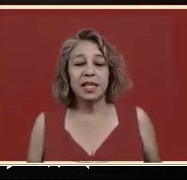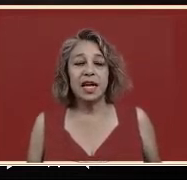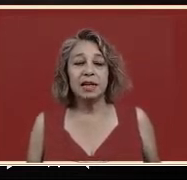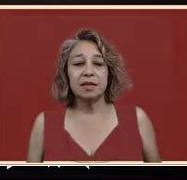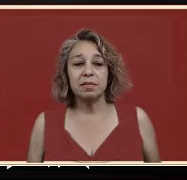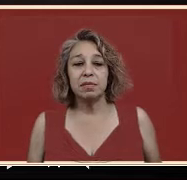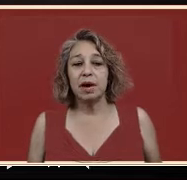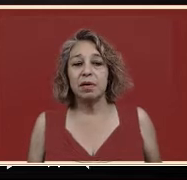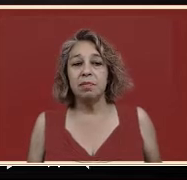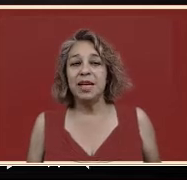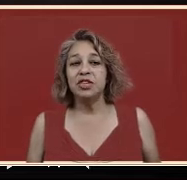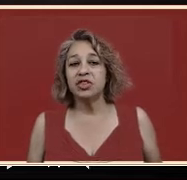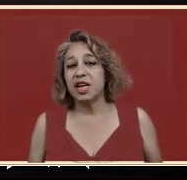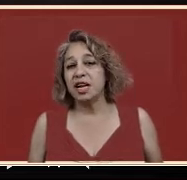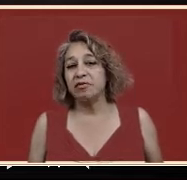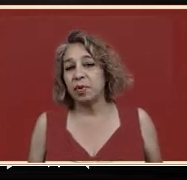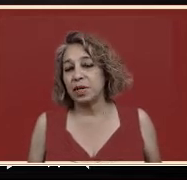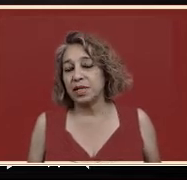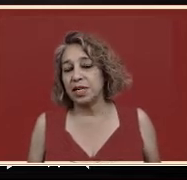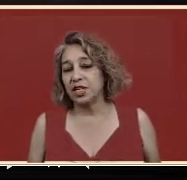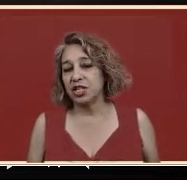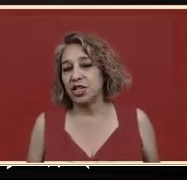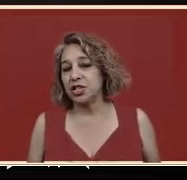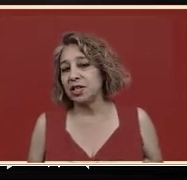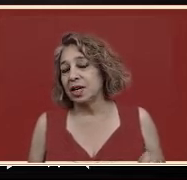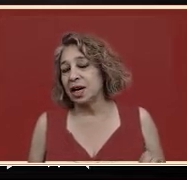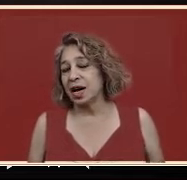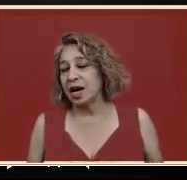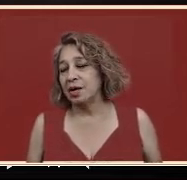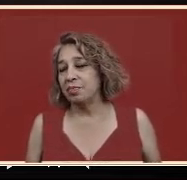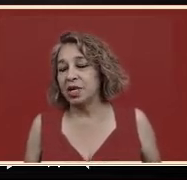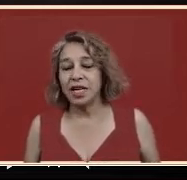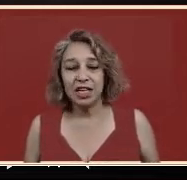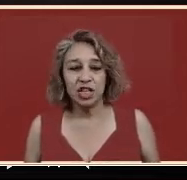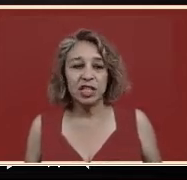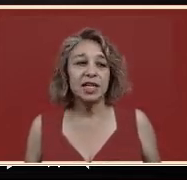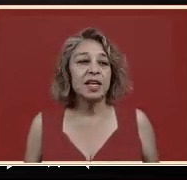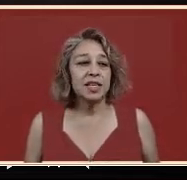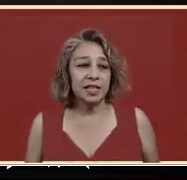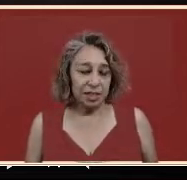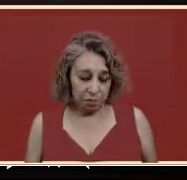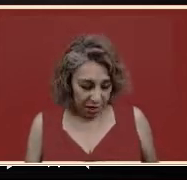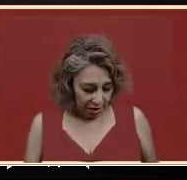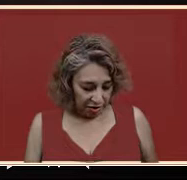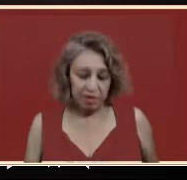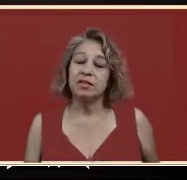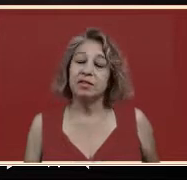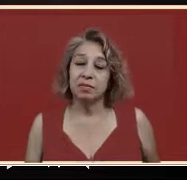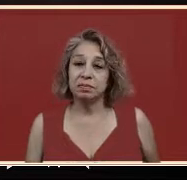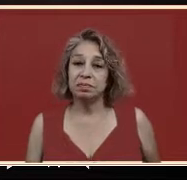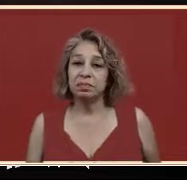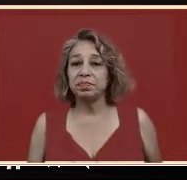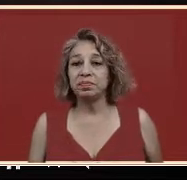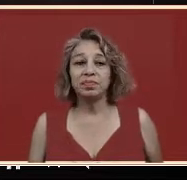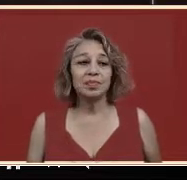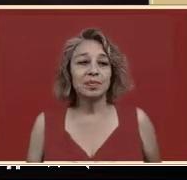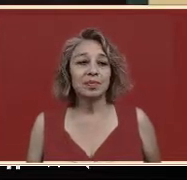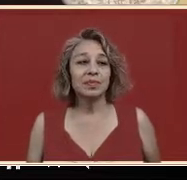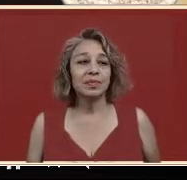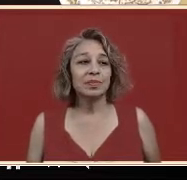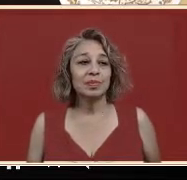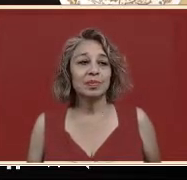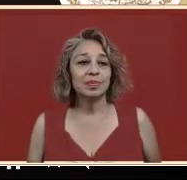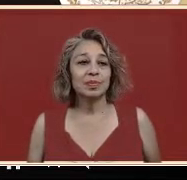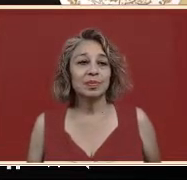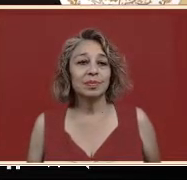this state a major state of presidential protection disappear that's a